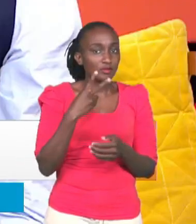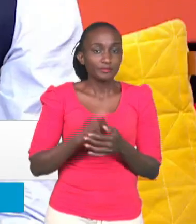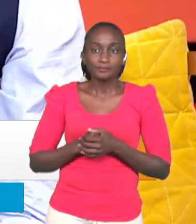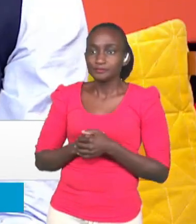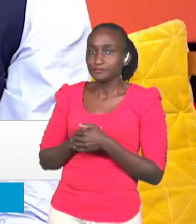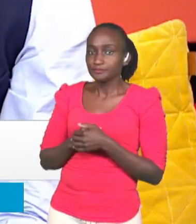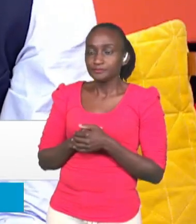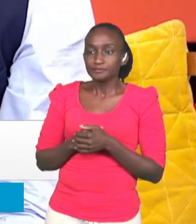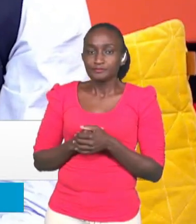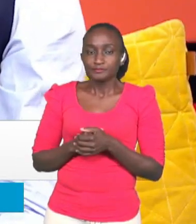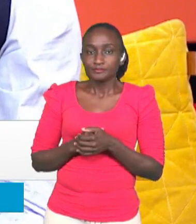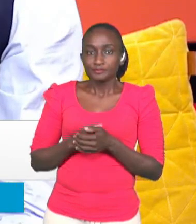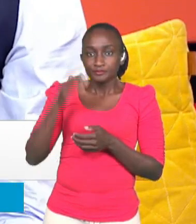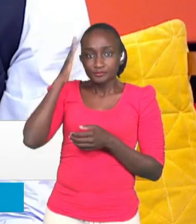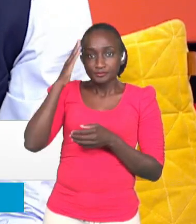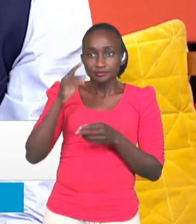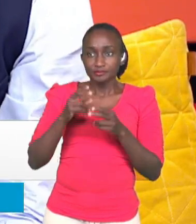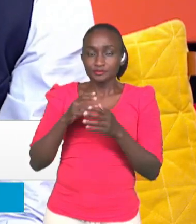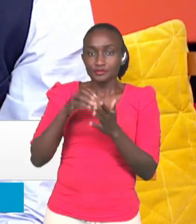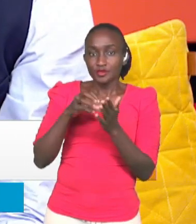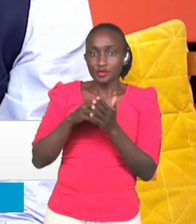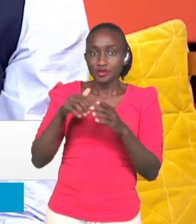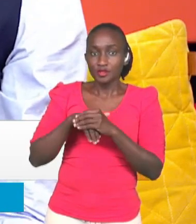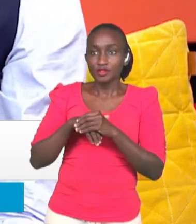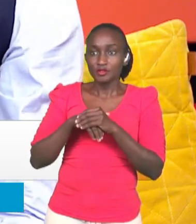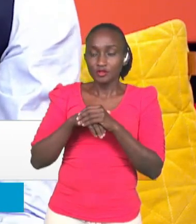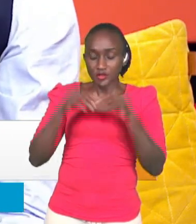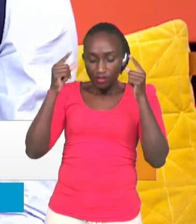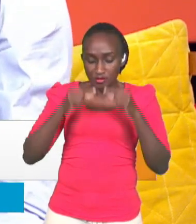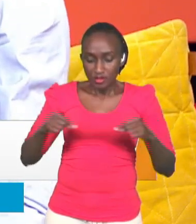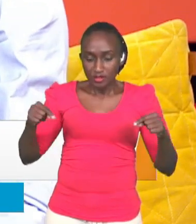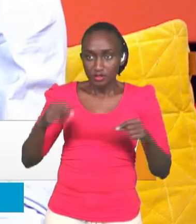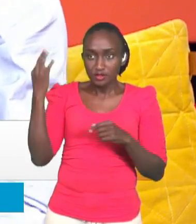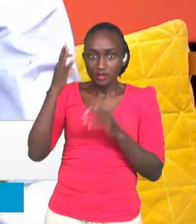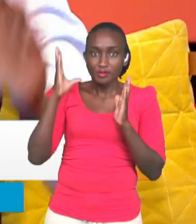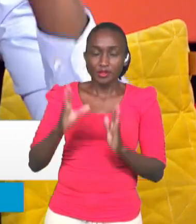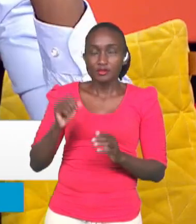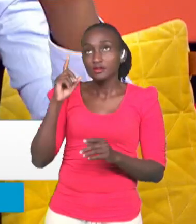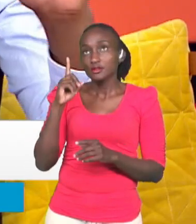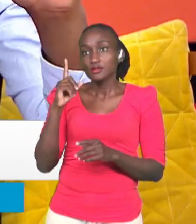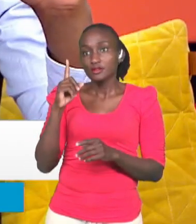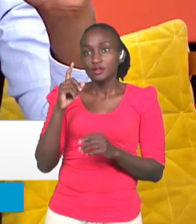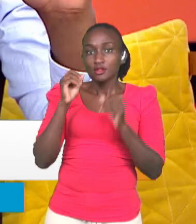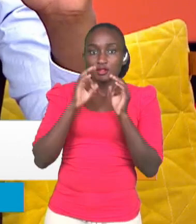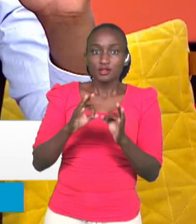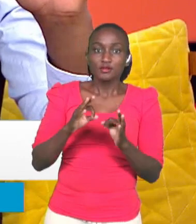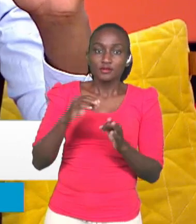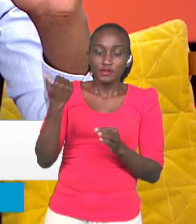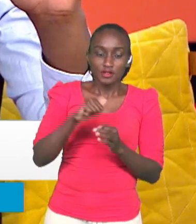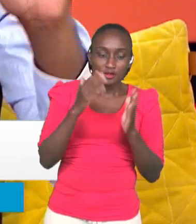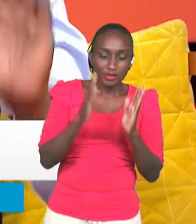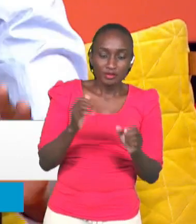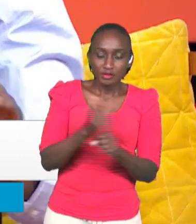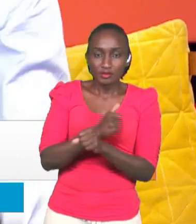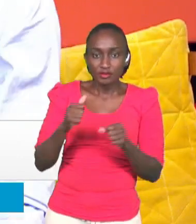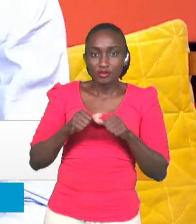Now, you know the situation in weddings where the pastor and Amka and Asema, if anyone has an objection why this marriage should